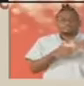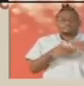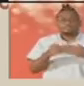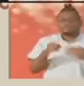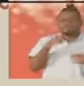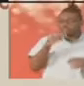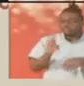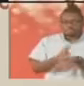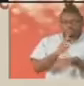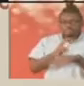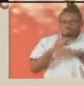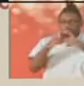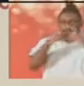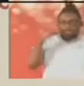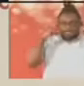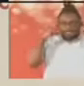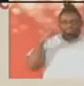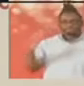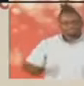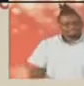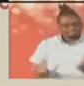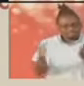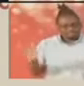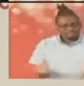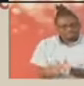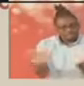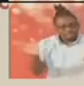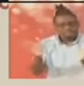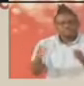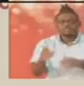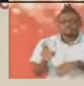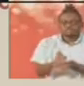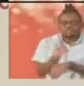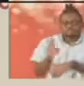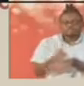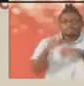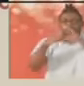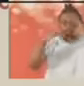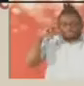want to encourage the population again to continue to wear the masks and wear them well